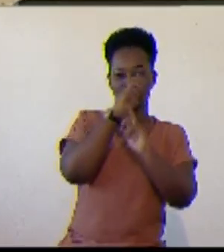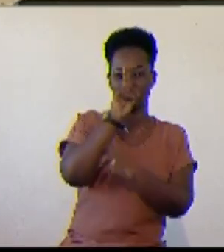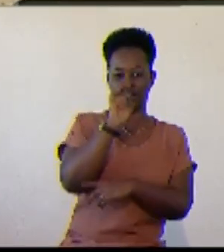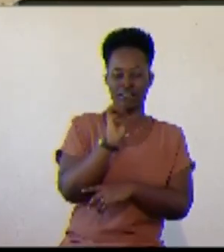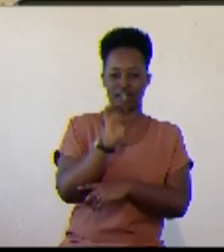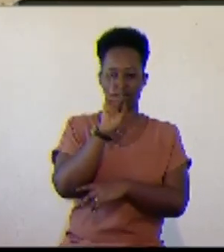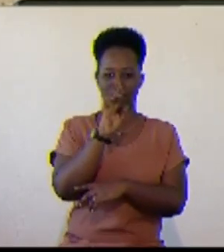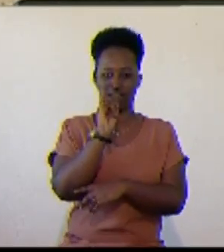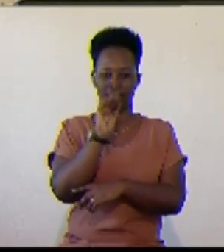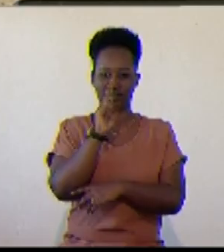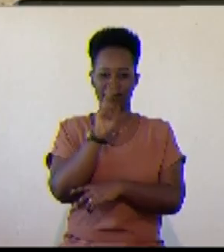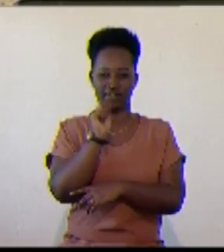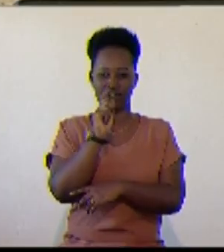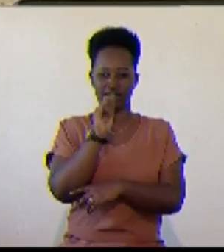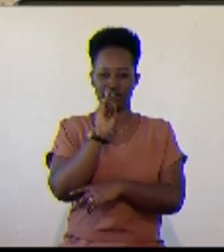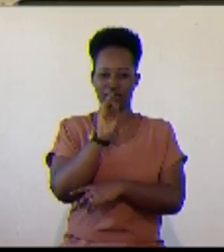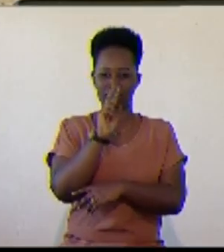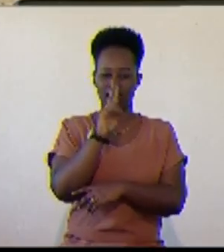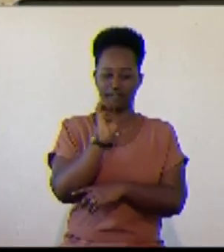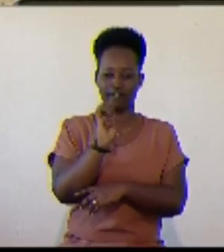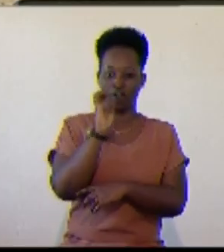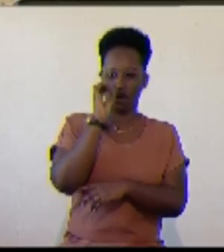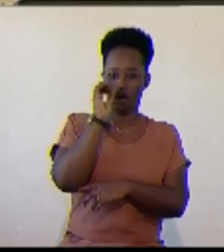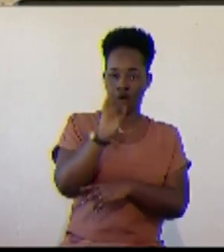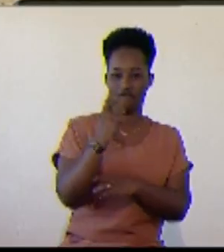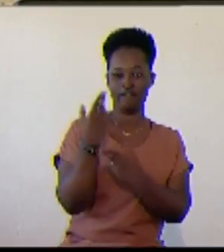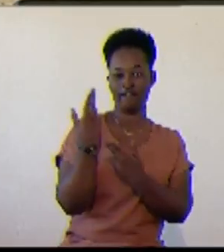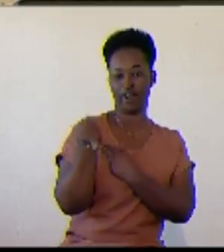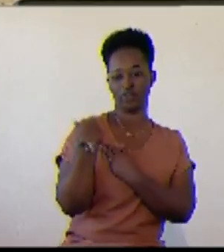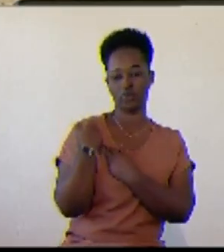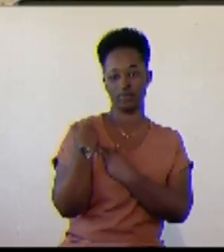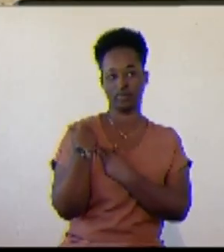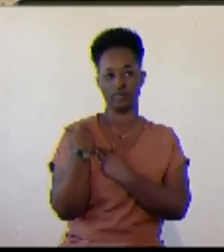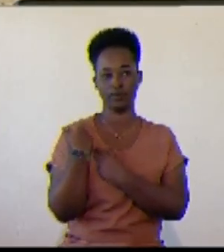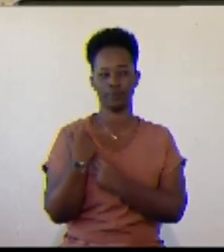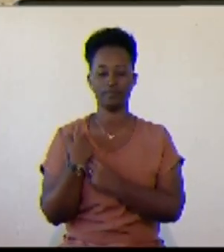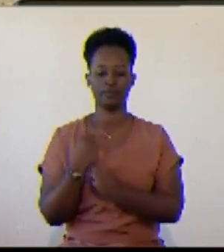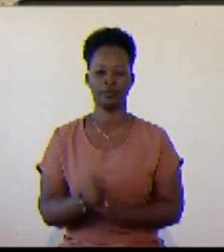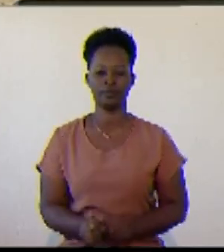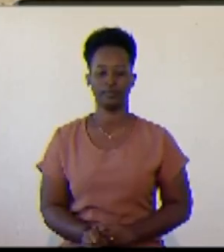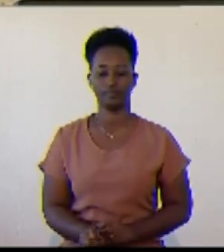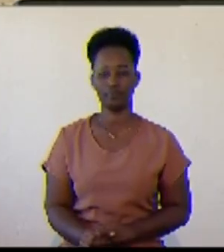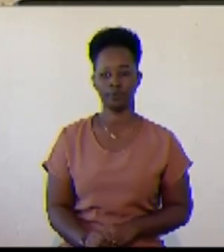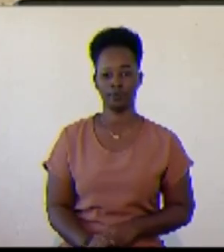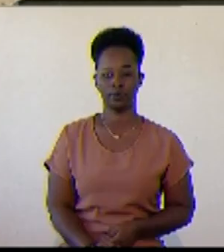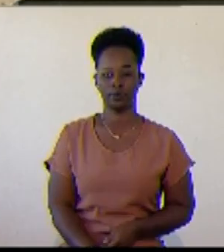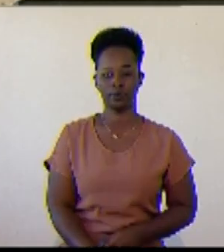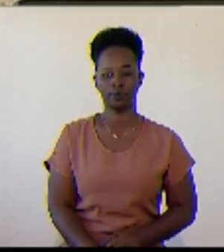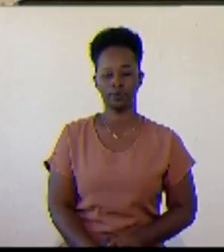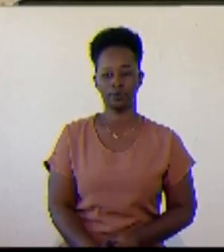function? So how do we indicate a derivative of a function? So our first